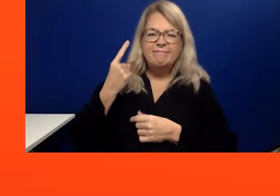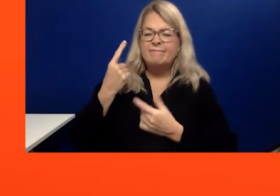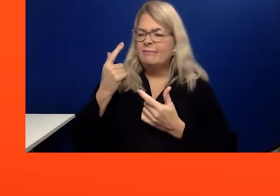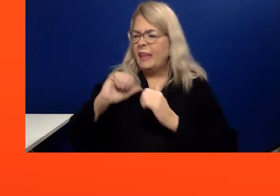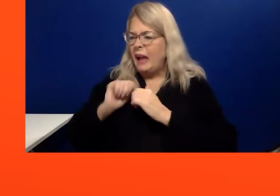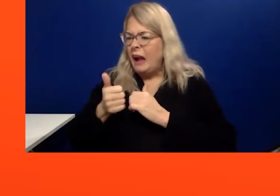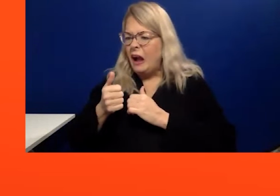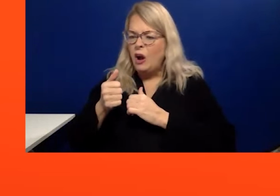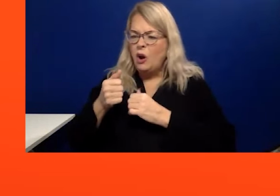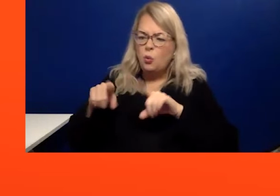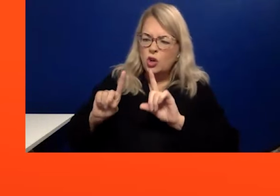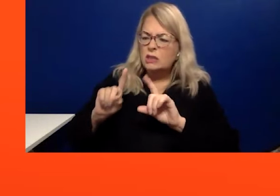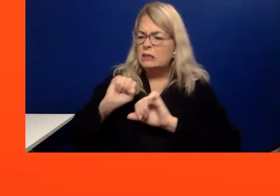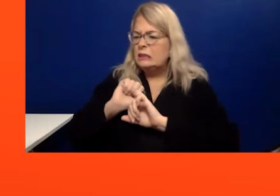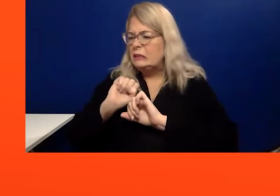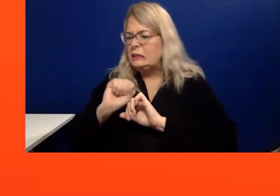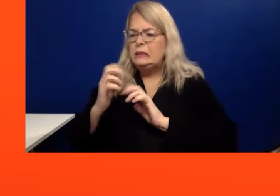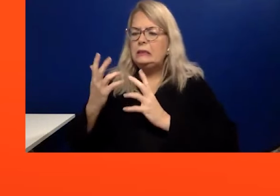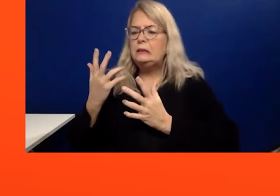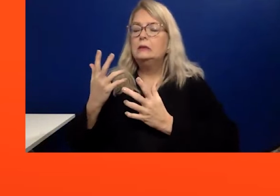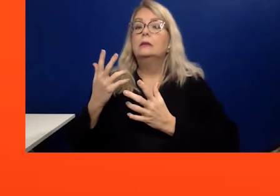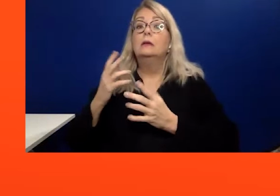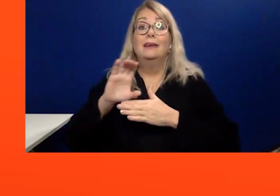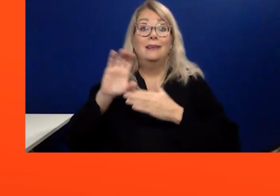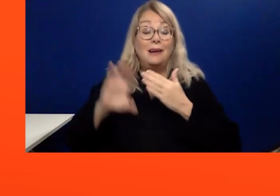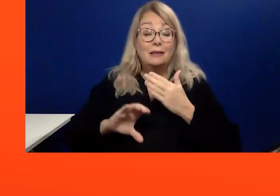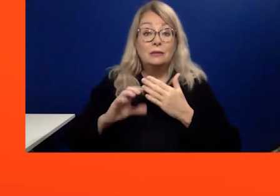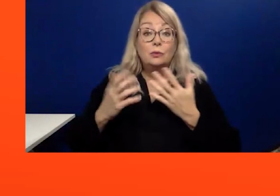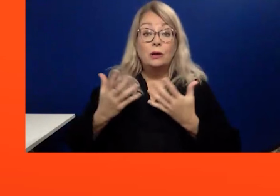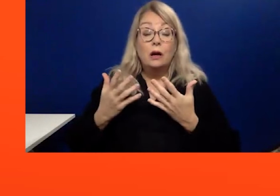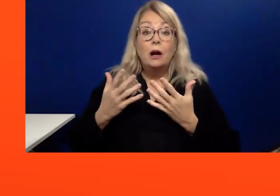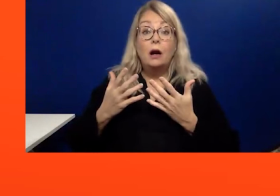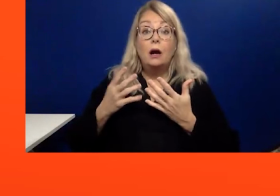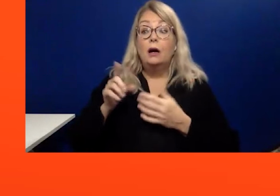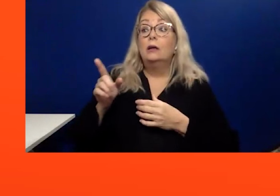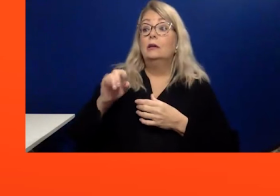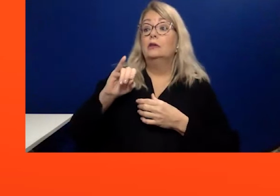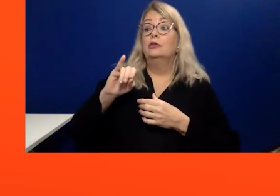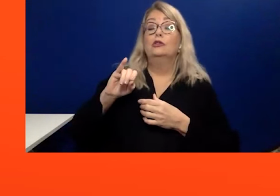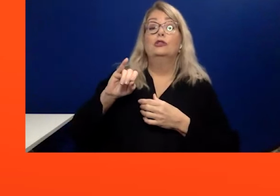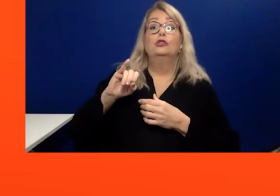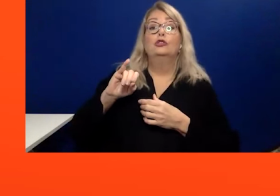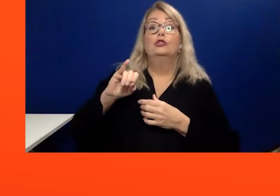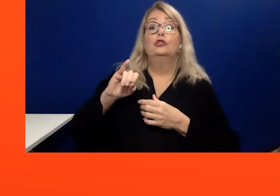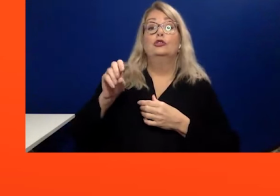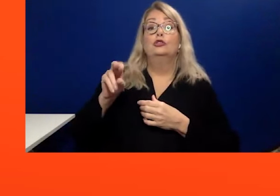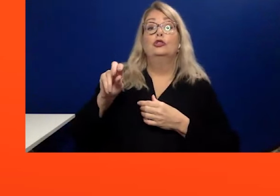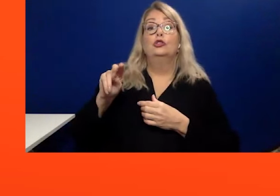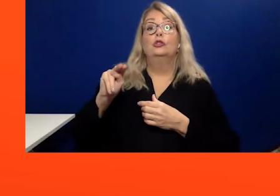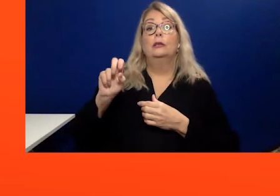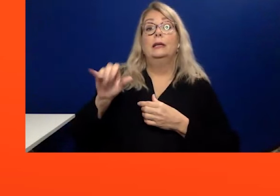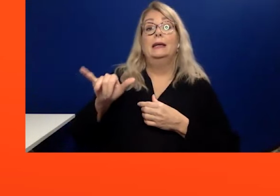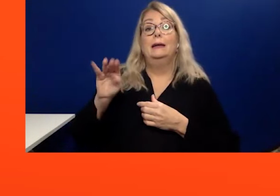works. And the consequence is the journeyman who is standing next to them, who